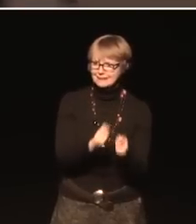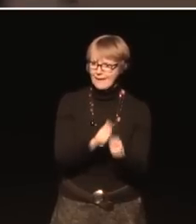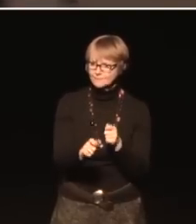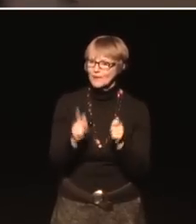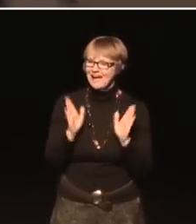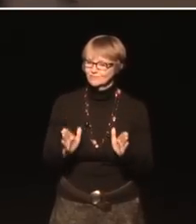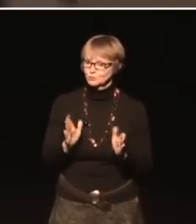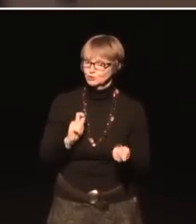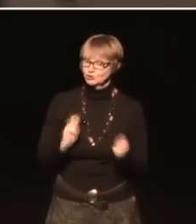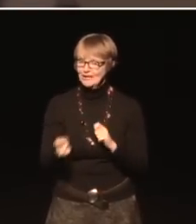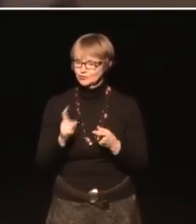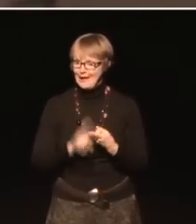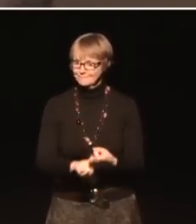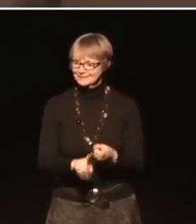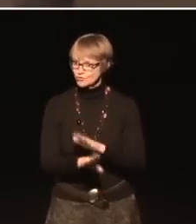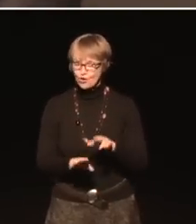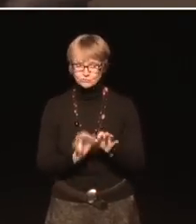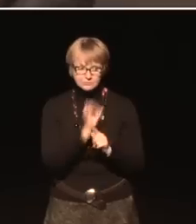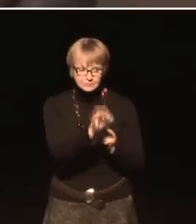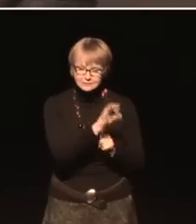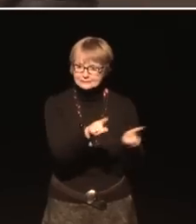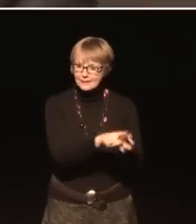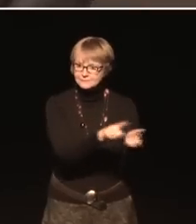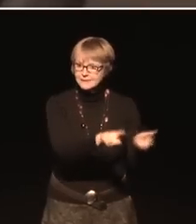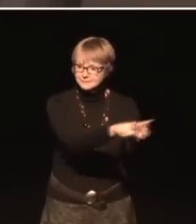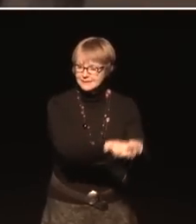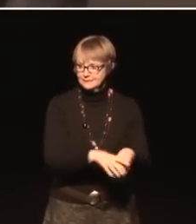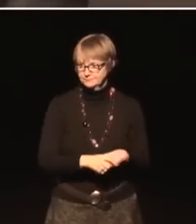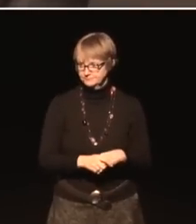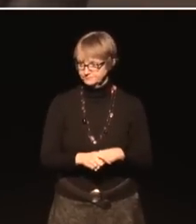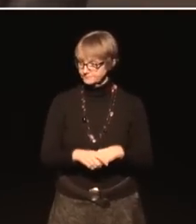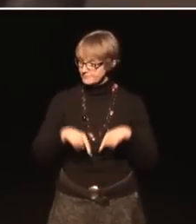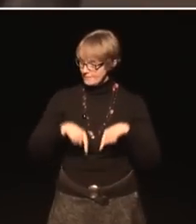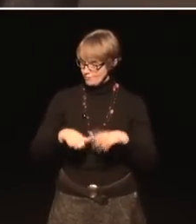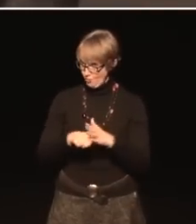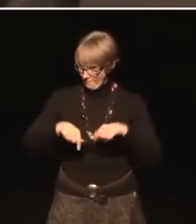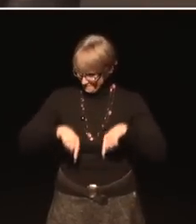challenged at every step. I think one of the problems that we've got in this country, it's a problem